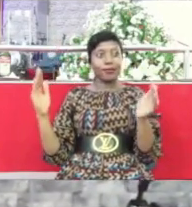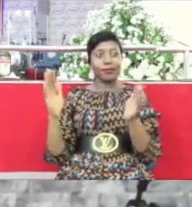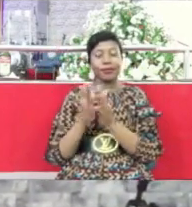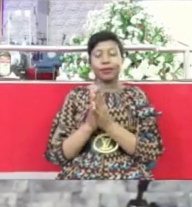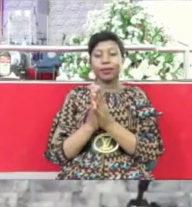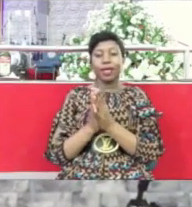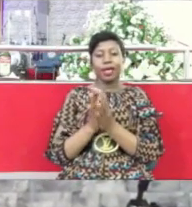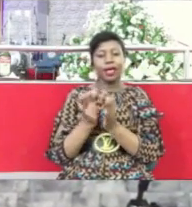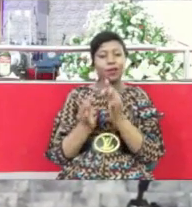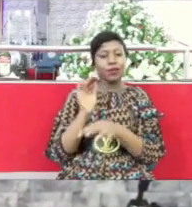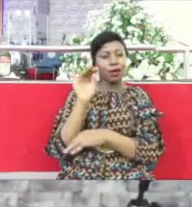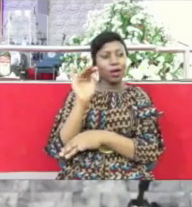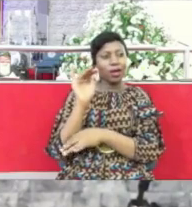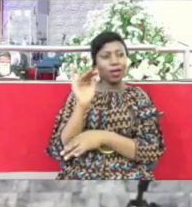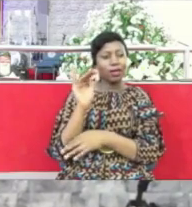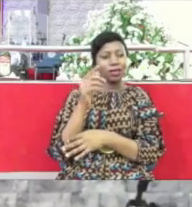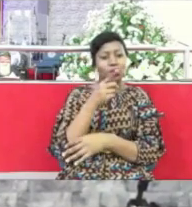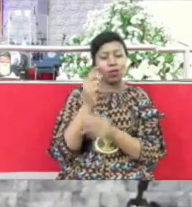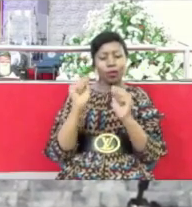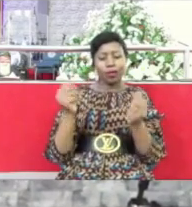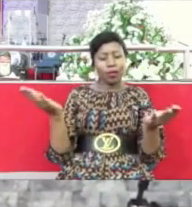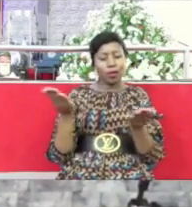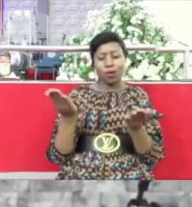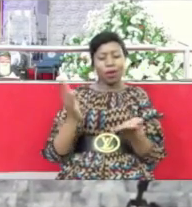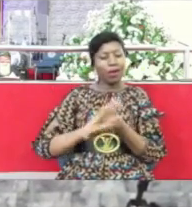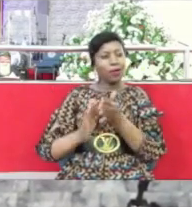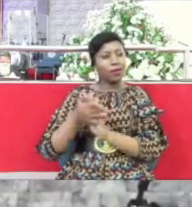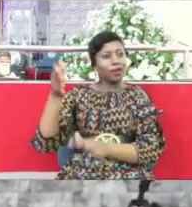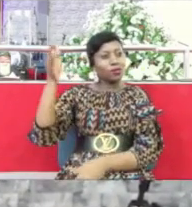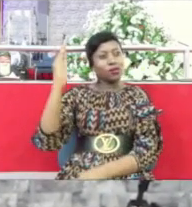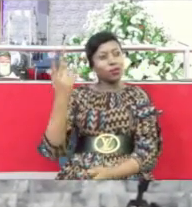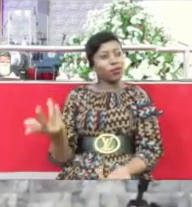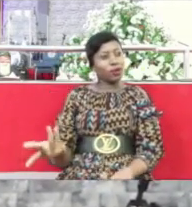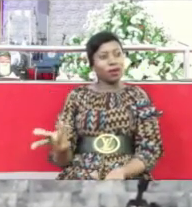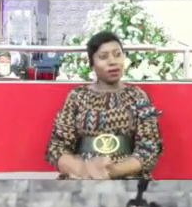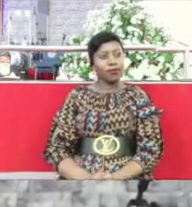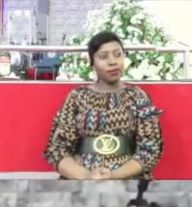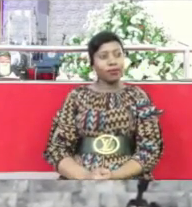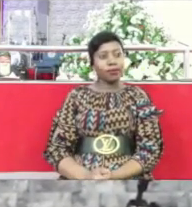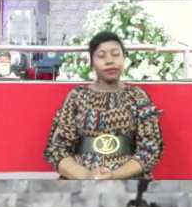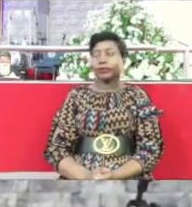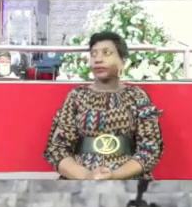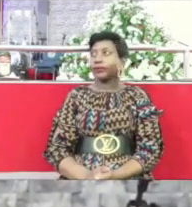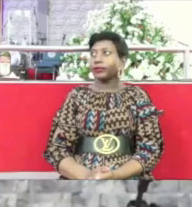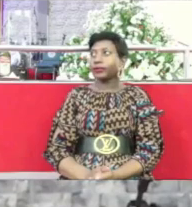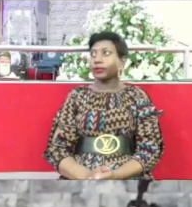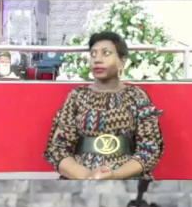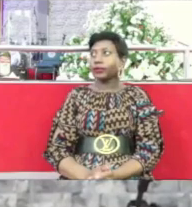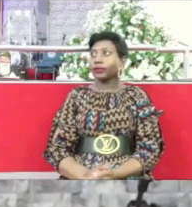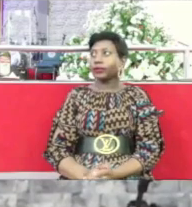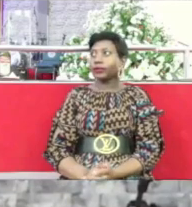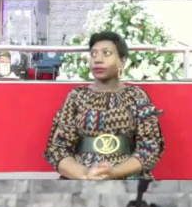be? Tutakuwa wapi? If it was not the Lord. Kama sio Bwana. Blessed be the name of the Lord. Libarikiwa you are my servant. I've chosen you and